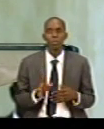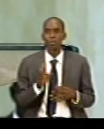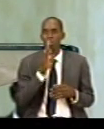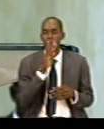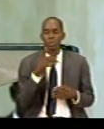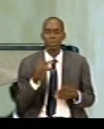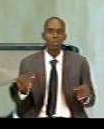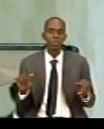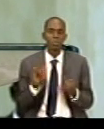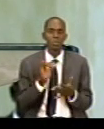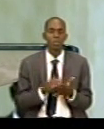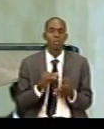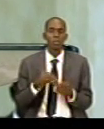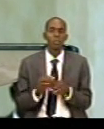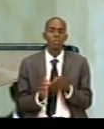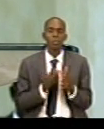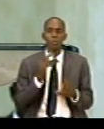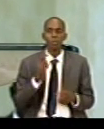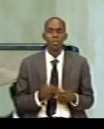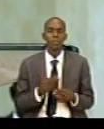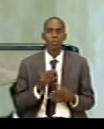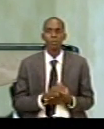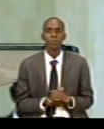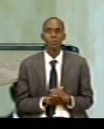in Jesus' name.